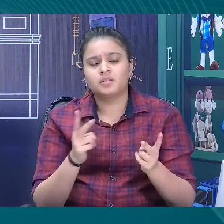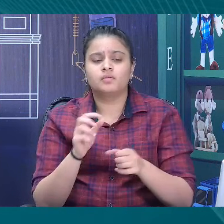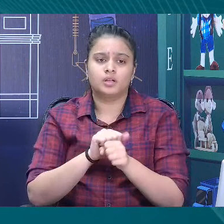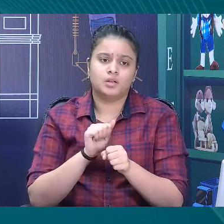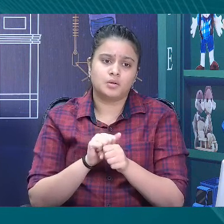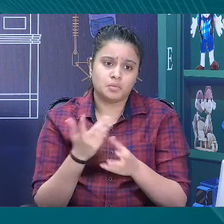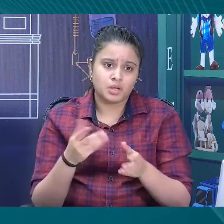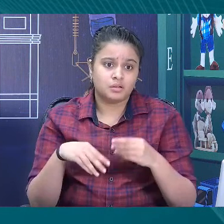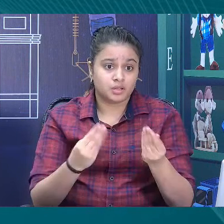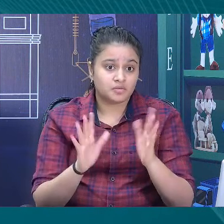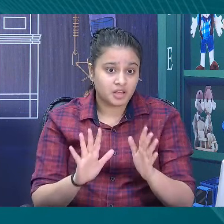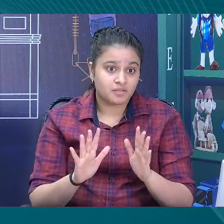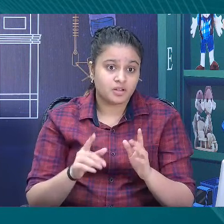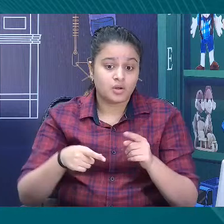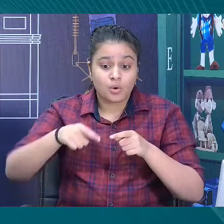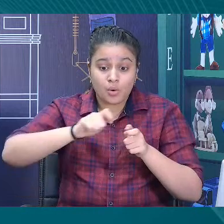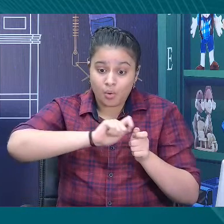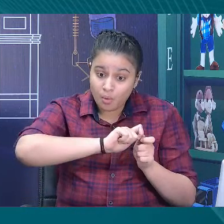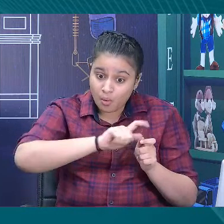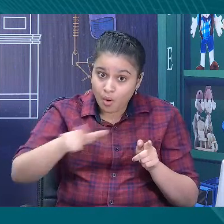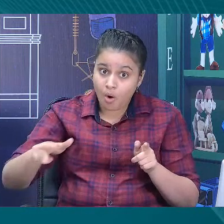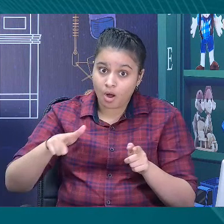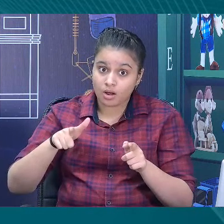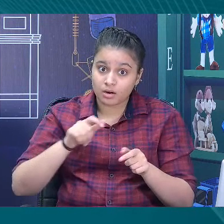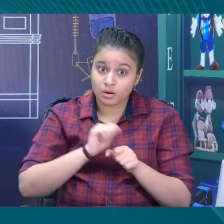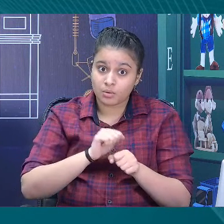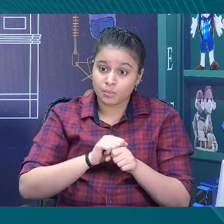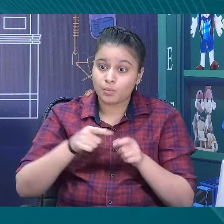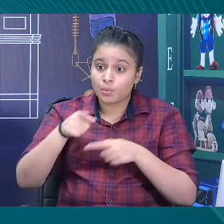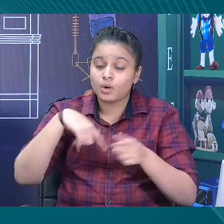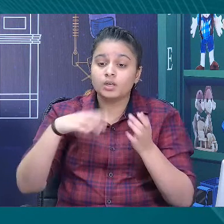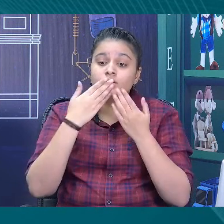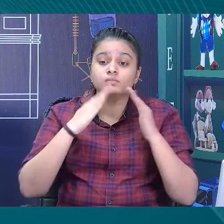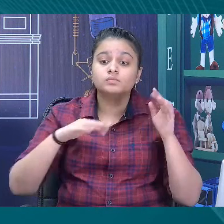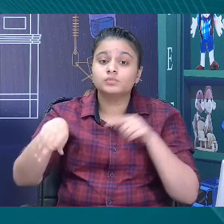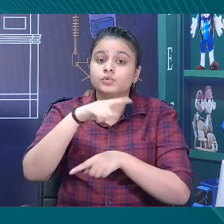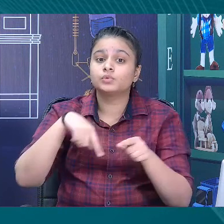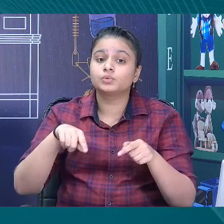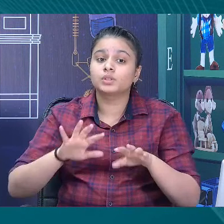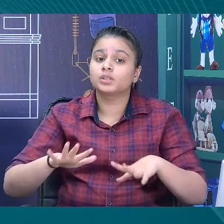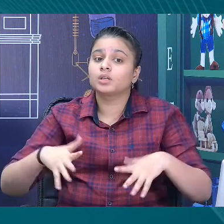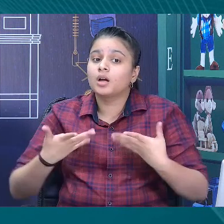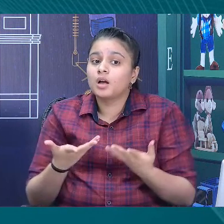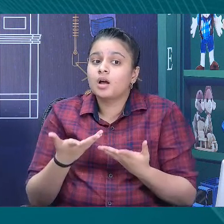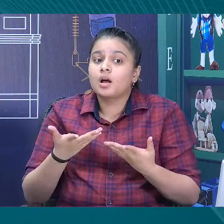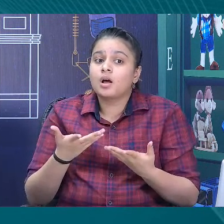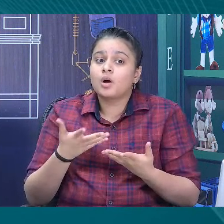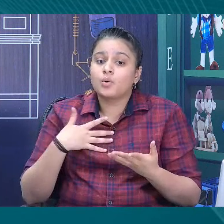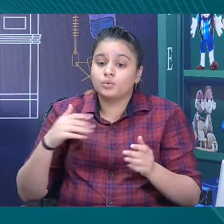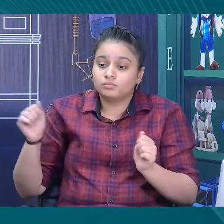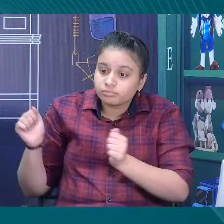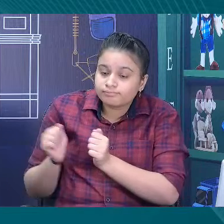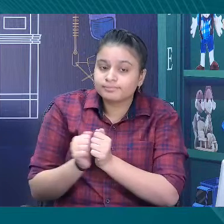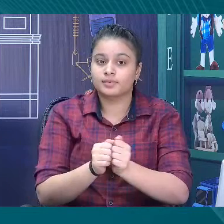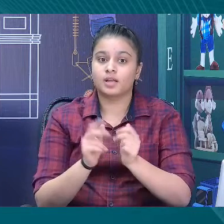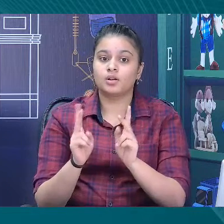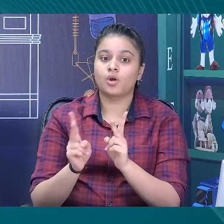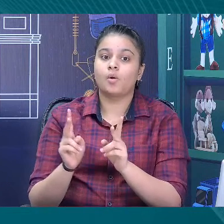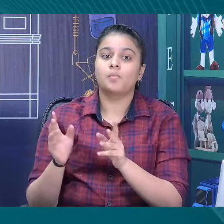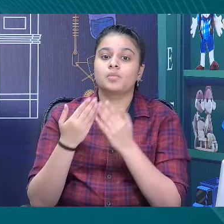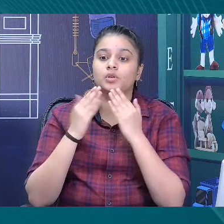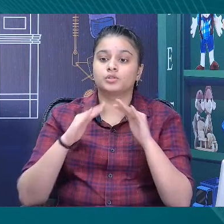extracurriculars. Yes. In all those aspects, how children need to be, totally along with other children and not in any